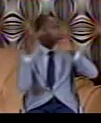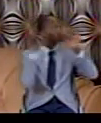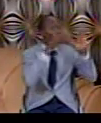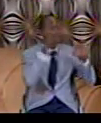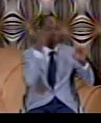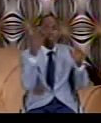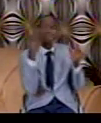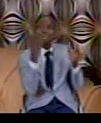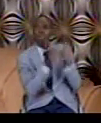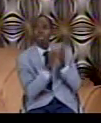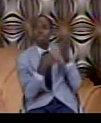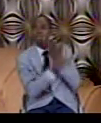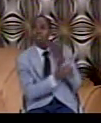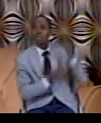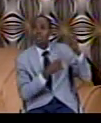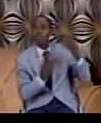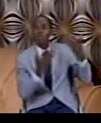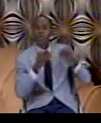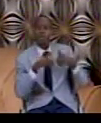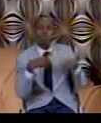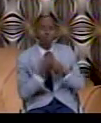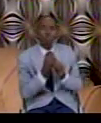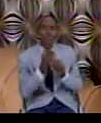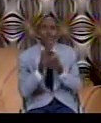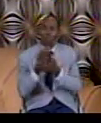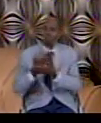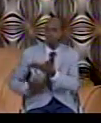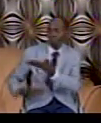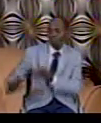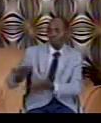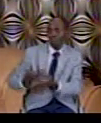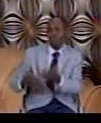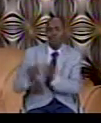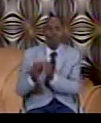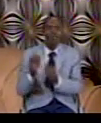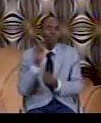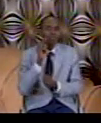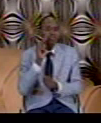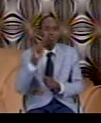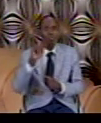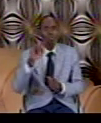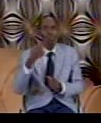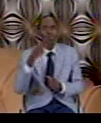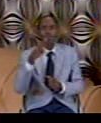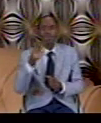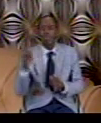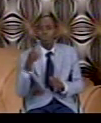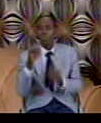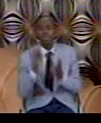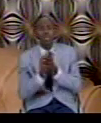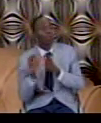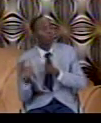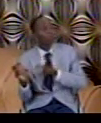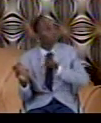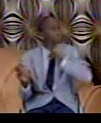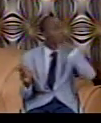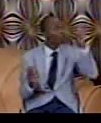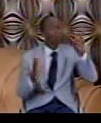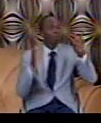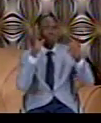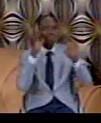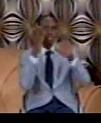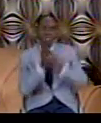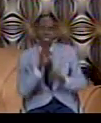country, they're trying to make some negotiation with our country, Nigeria. Anybody that gets there now, he'll just grab that